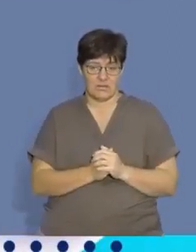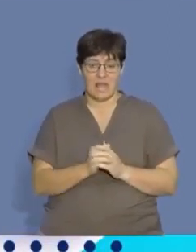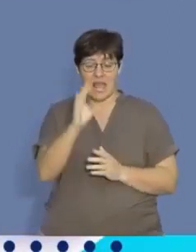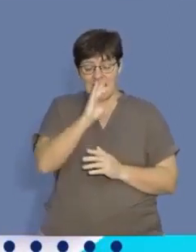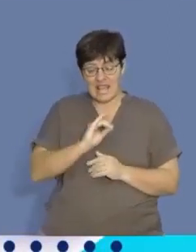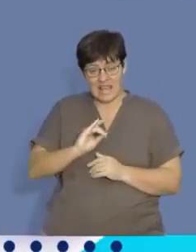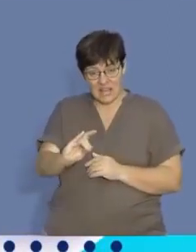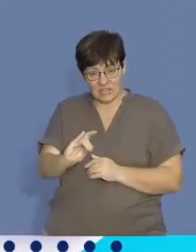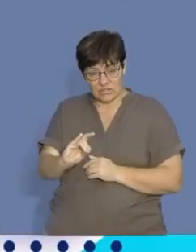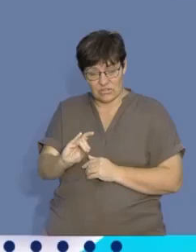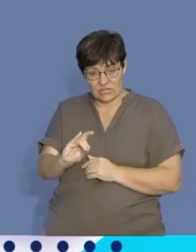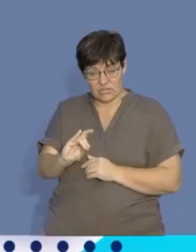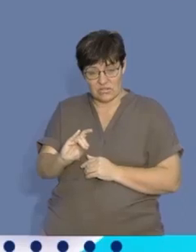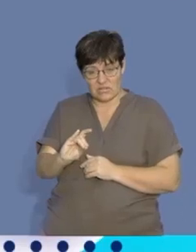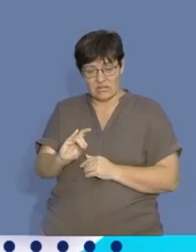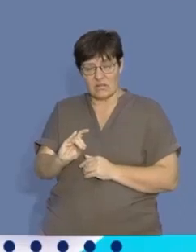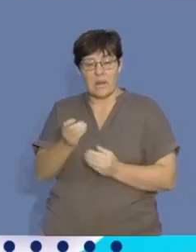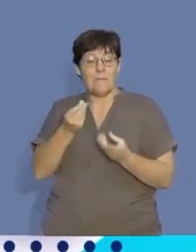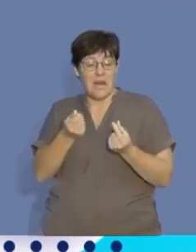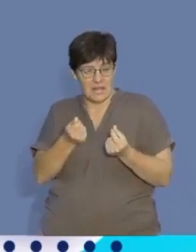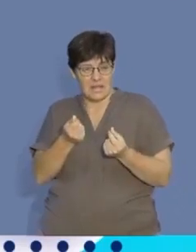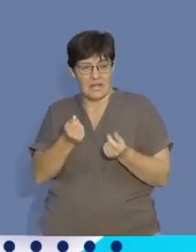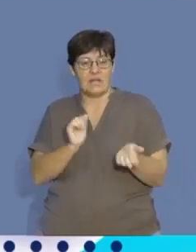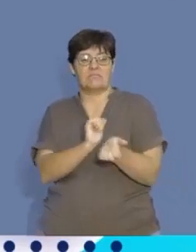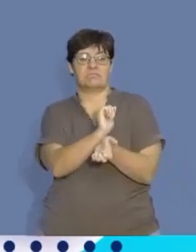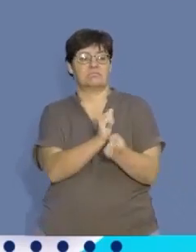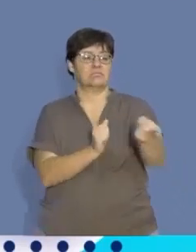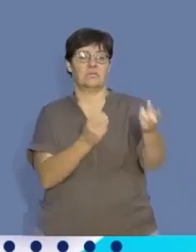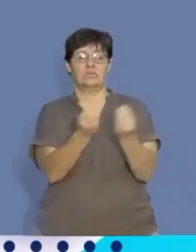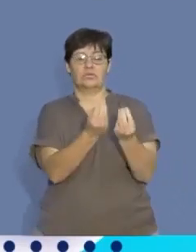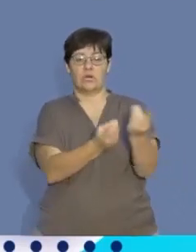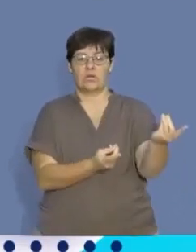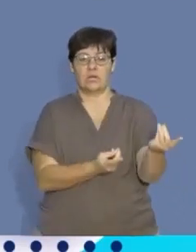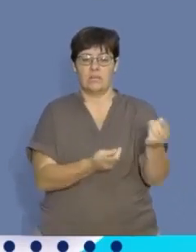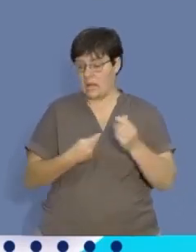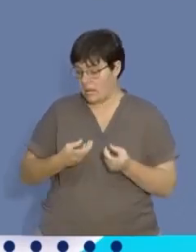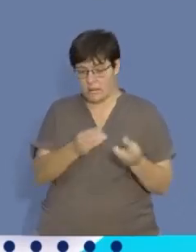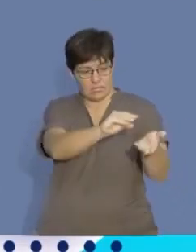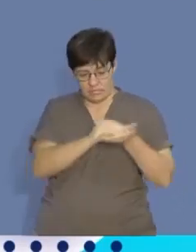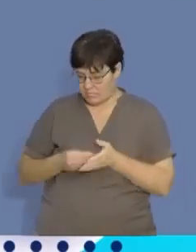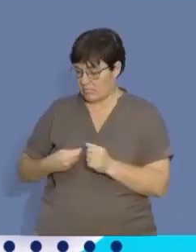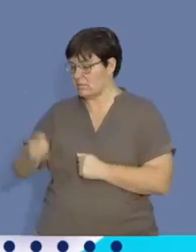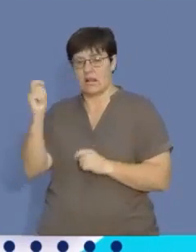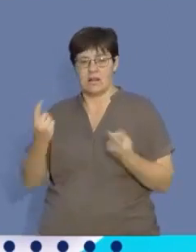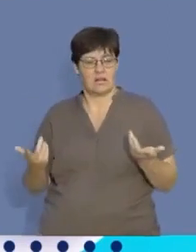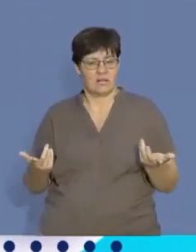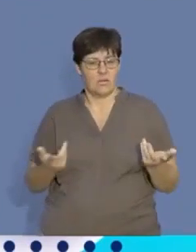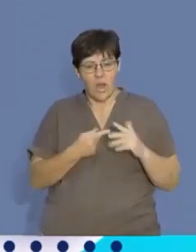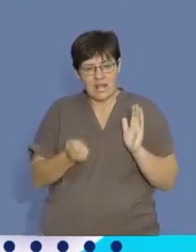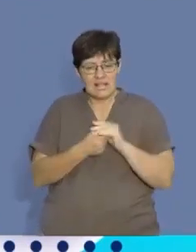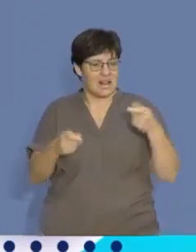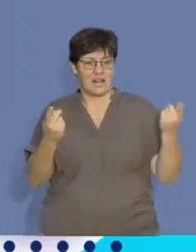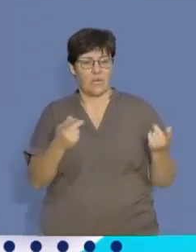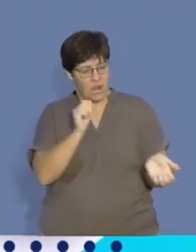selling, obviously that cash, your funds are now tied up in that particular